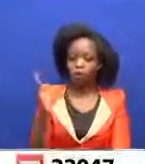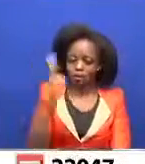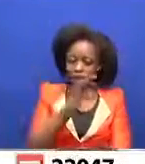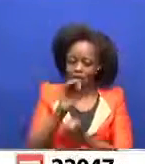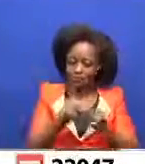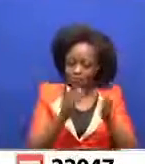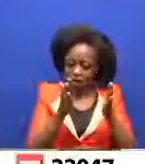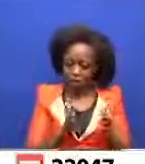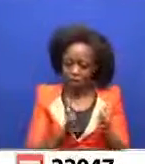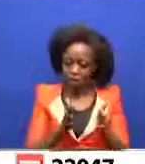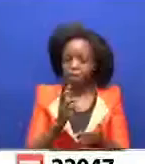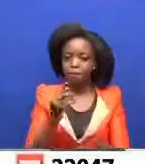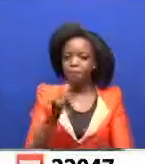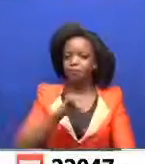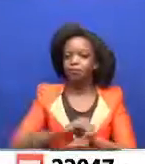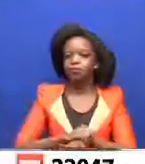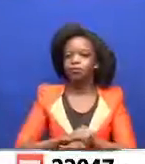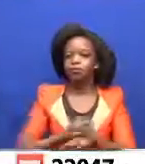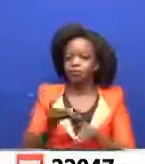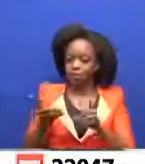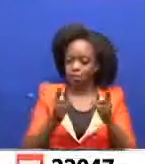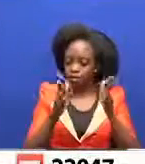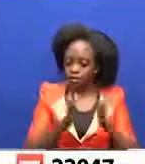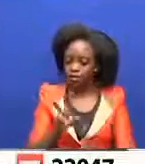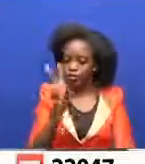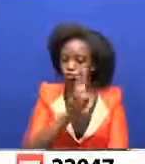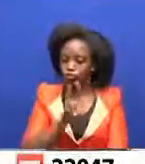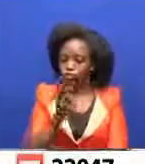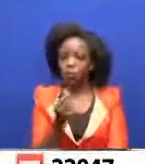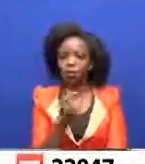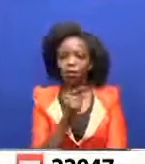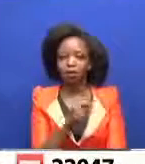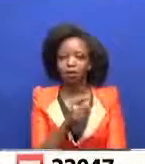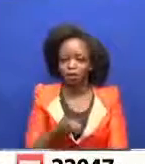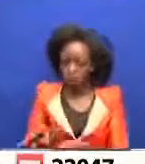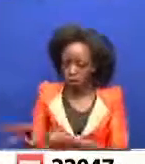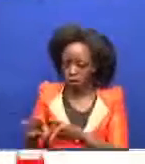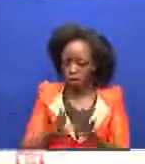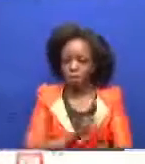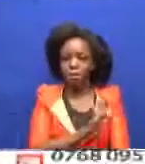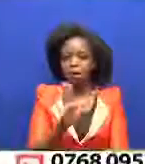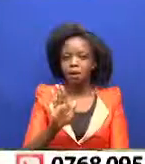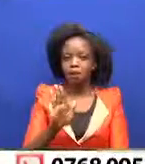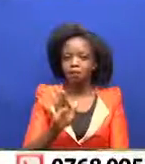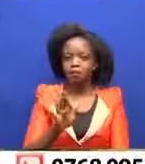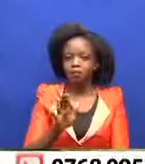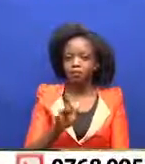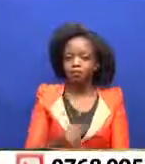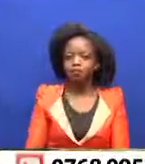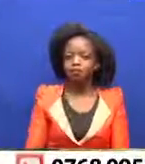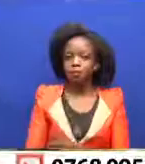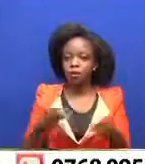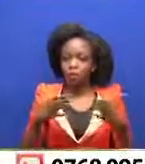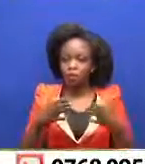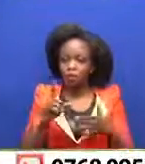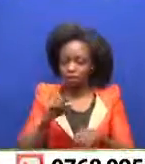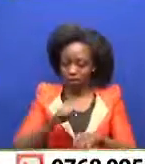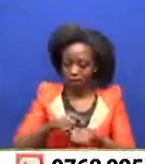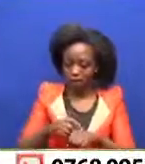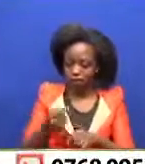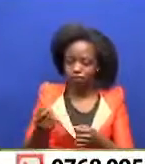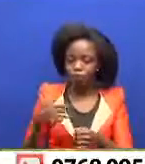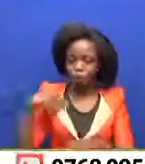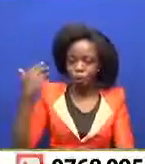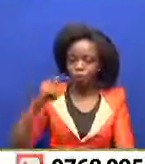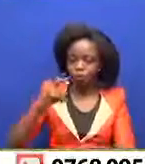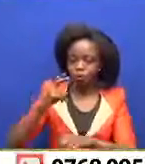wakulima. Now our man director ndiye wanatumia hiyo pesa kwa njia sawa, sio kwa mlandi. The once lucrative crop, commonly